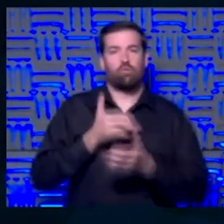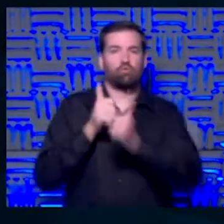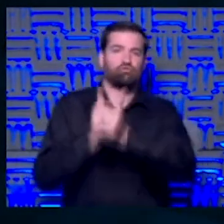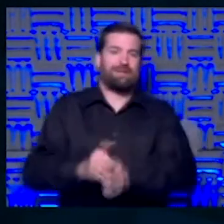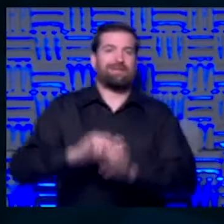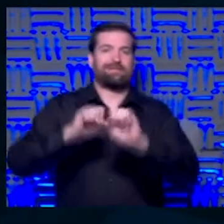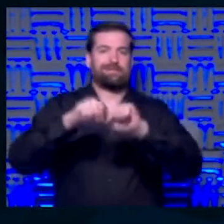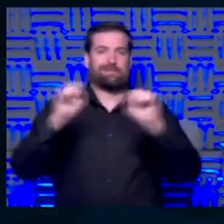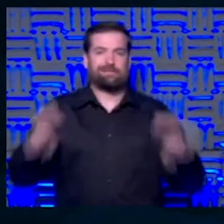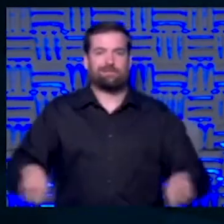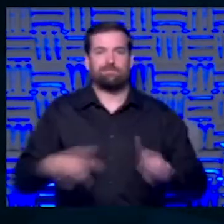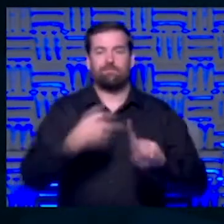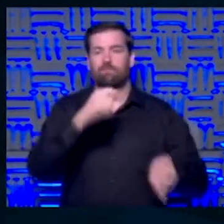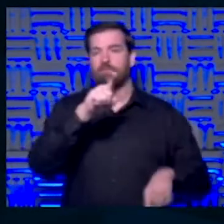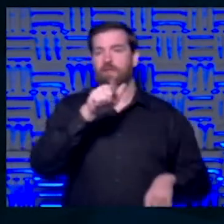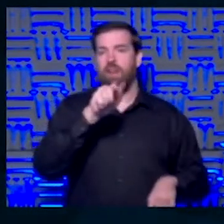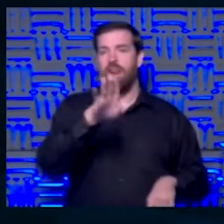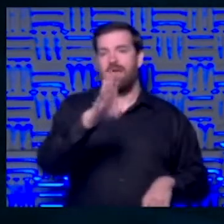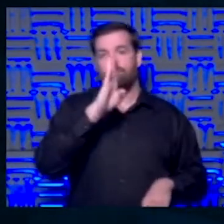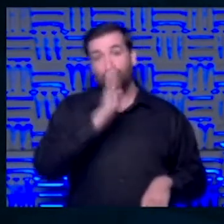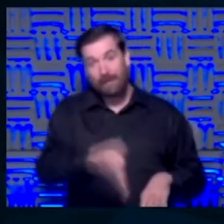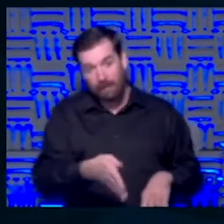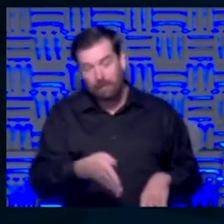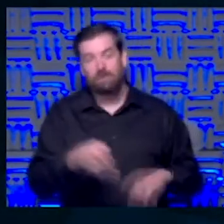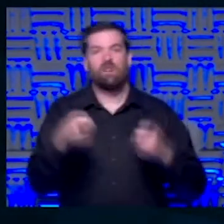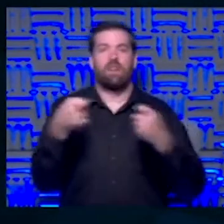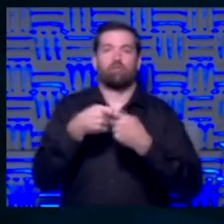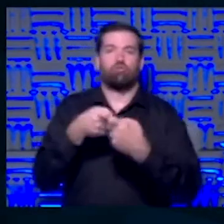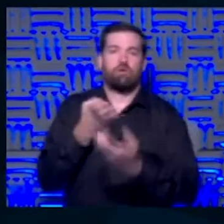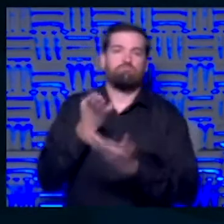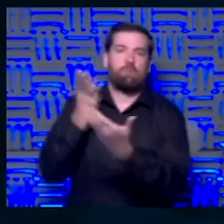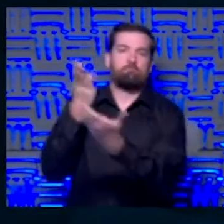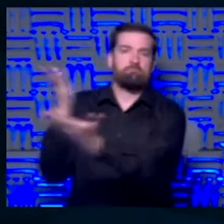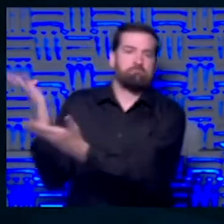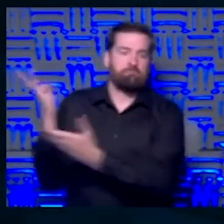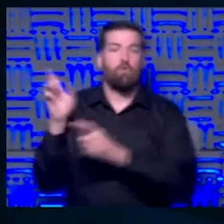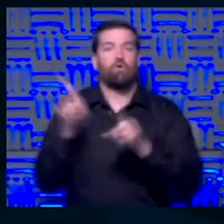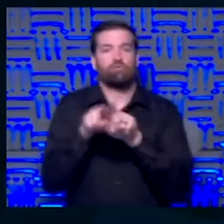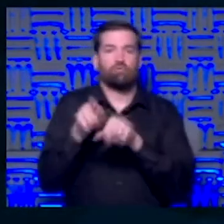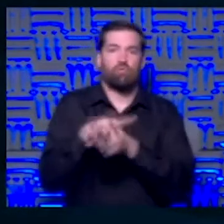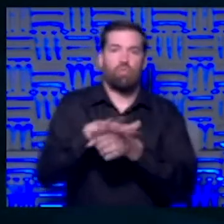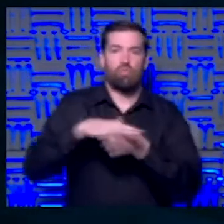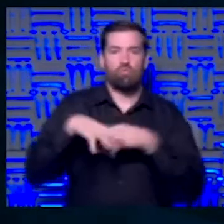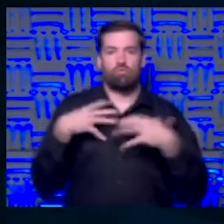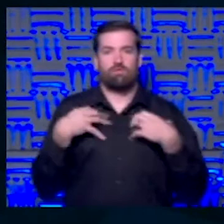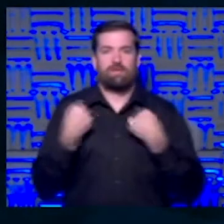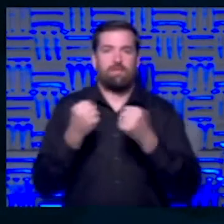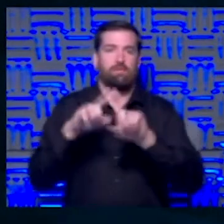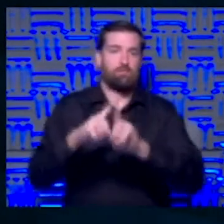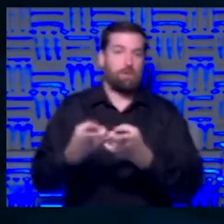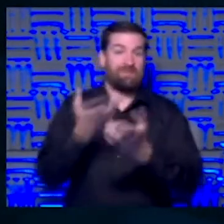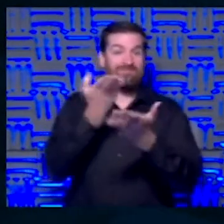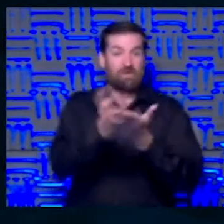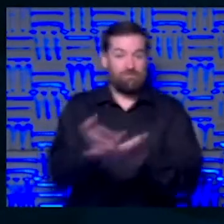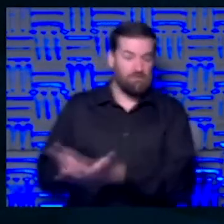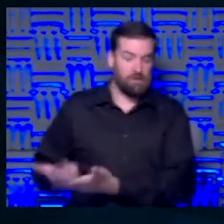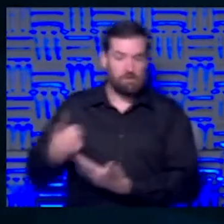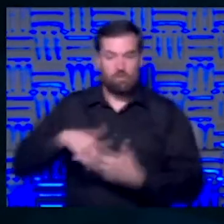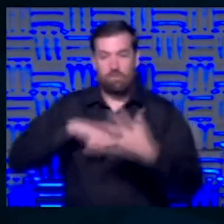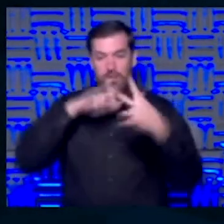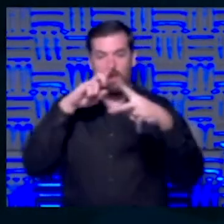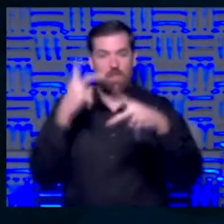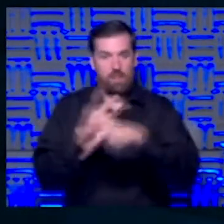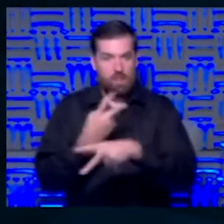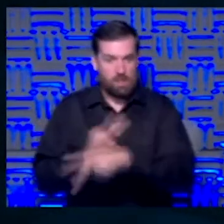system from laboratory directly through electronic submission, as well as the local health departments verifying it. We aggregate the data